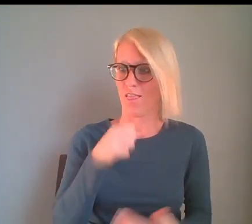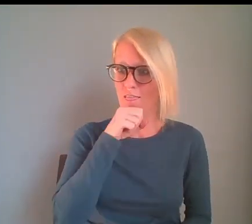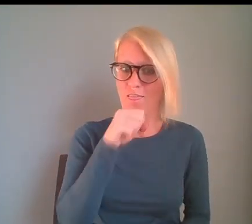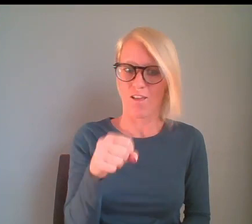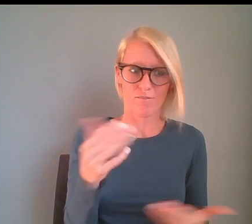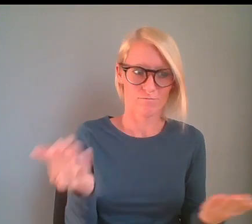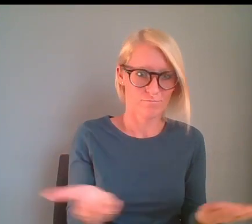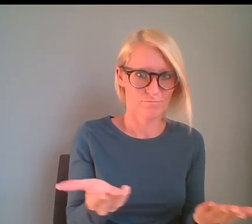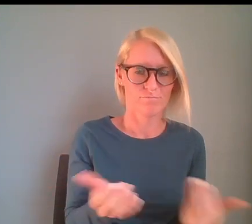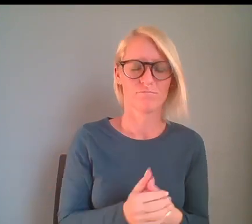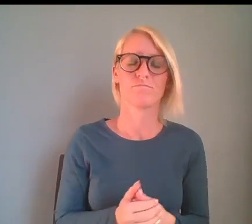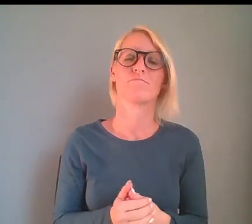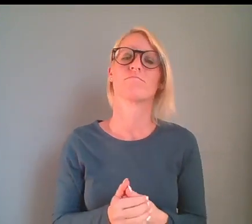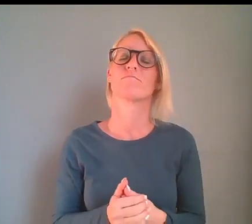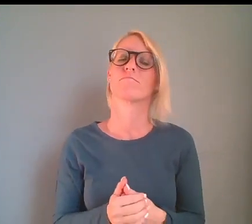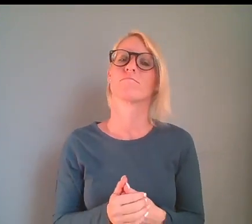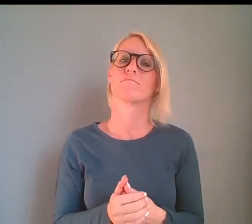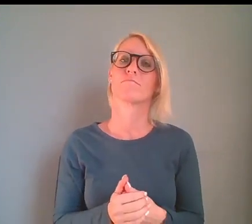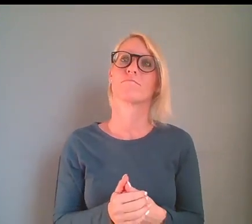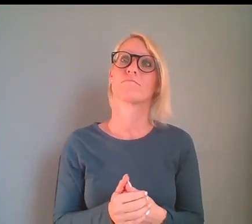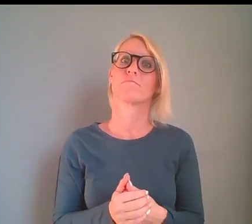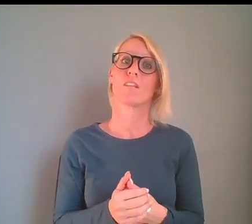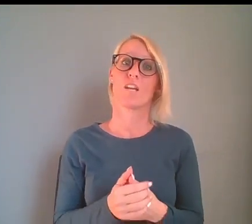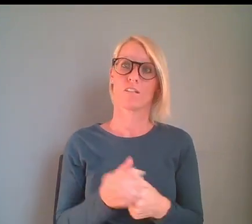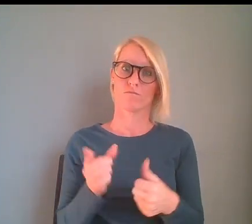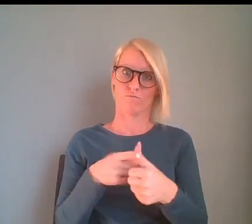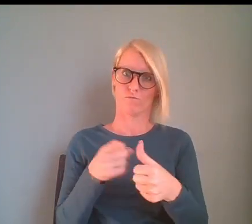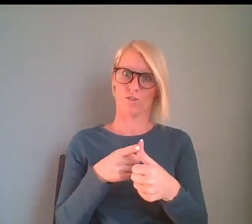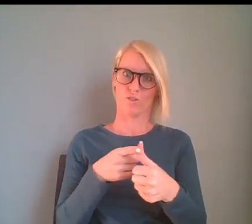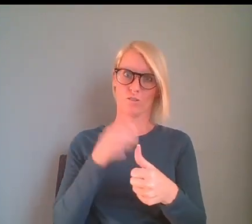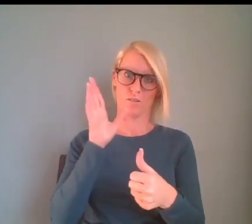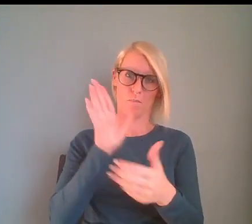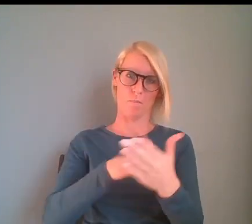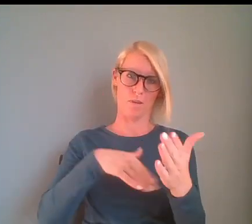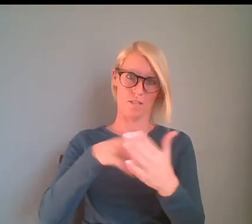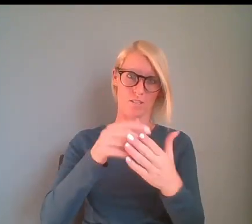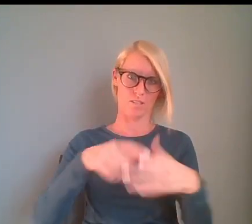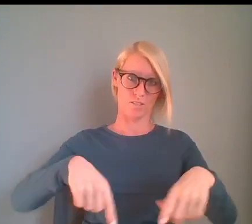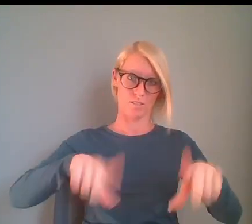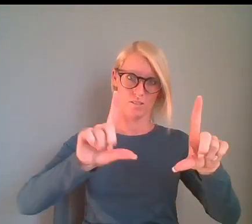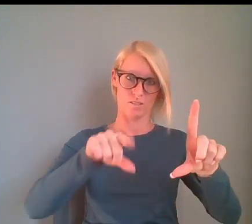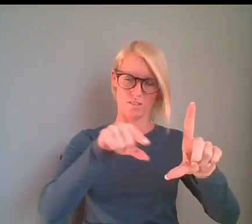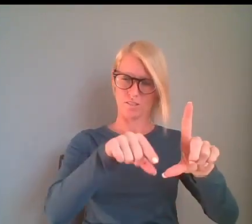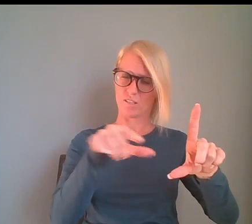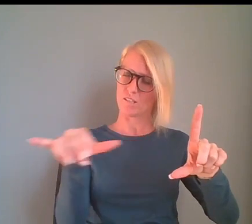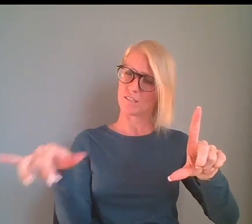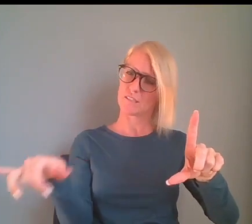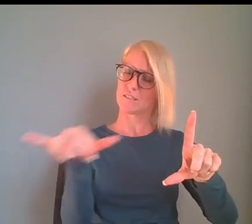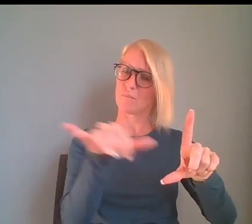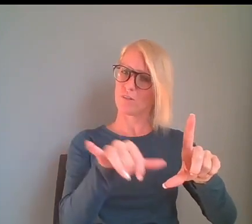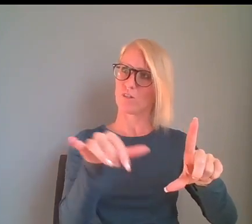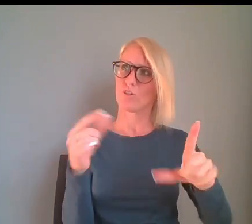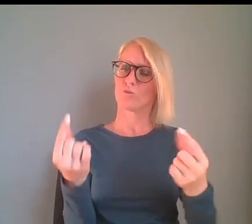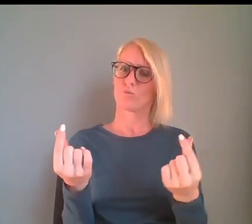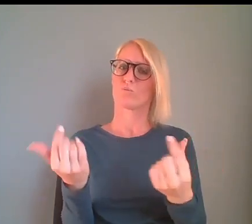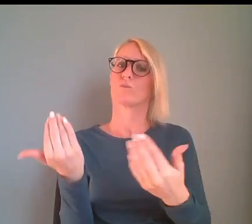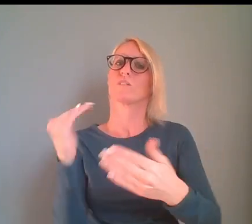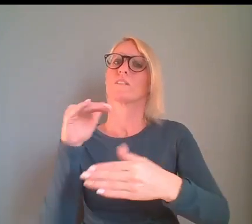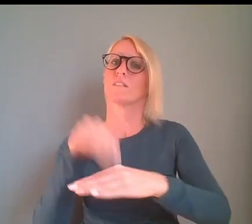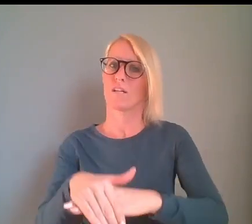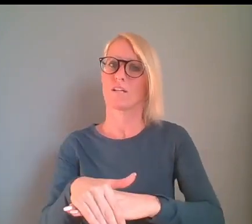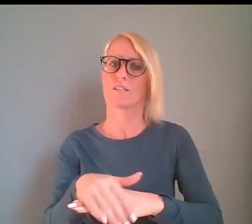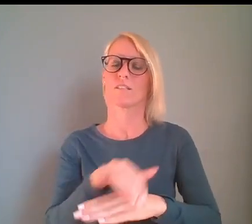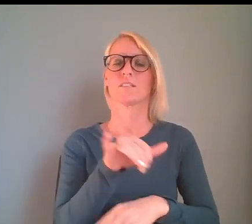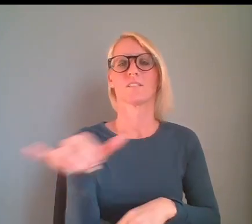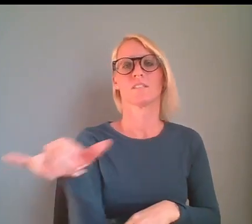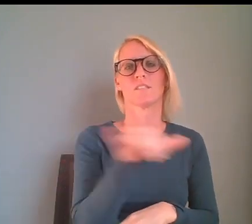And this first painting is sort of similar to what we're going to do tonight. It's using the same